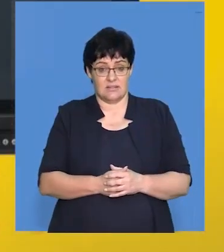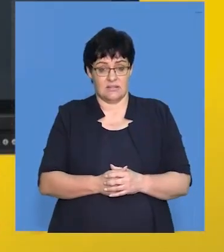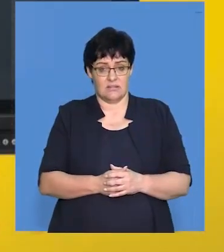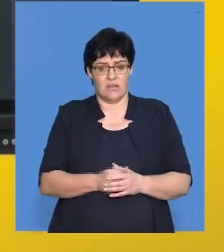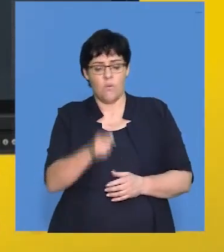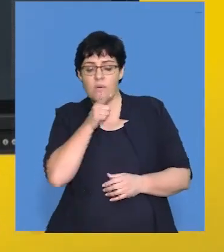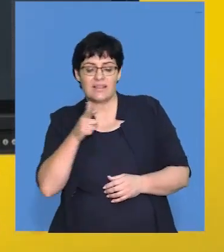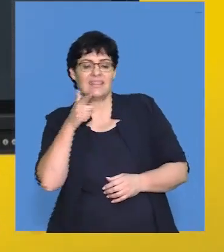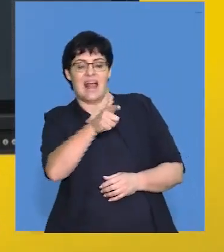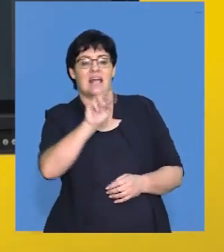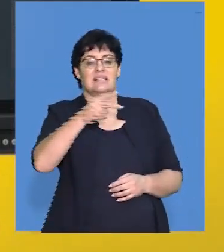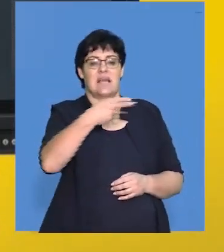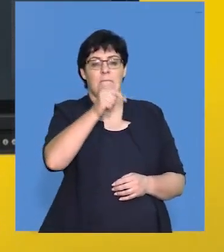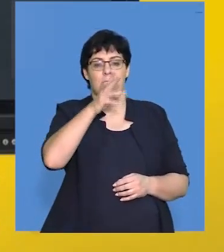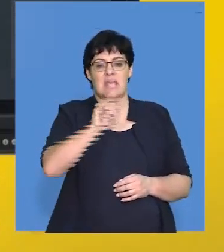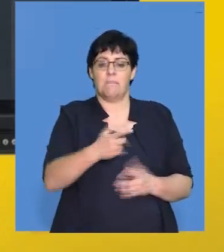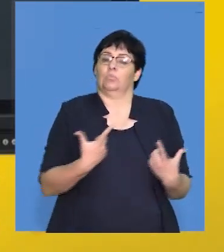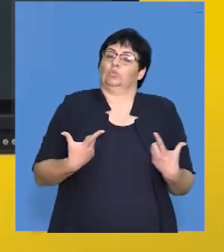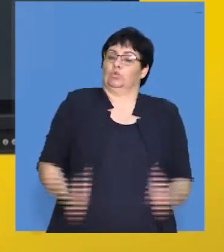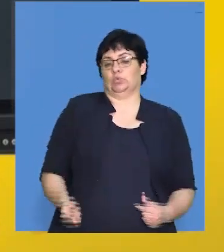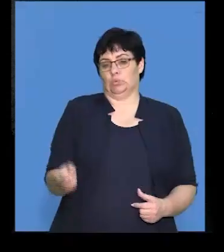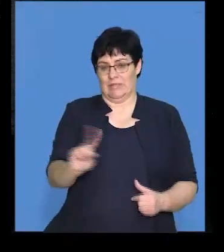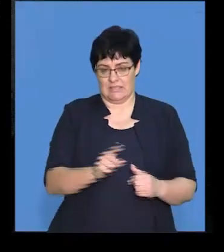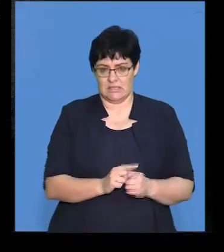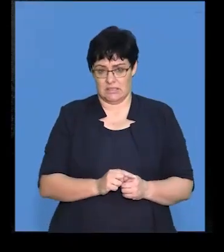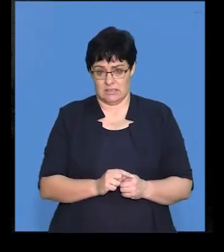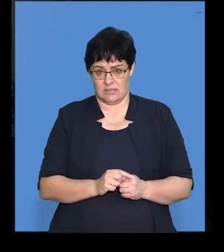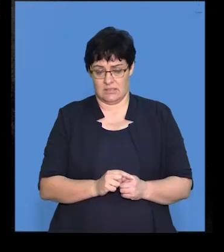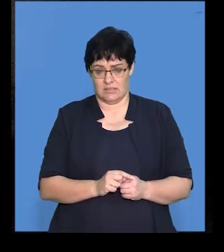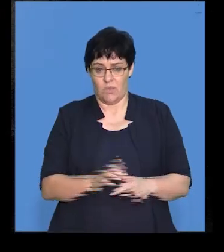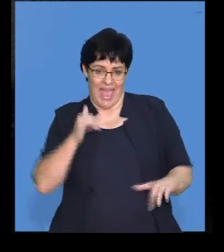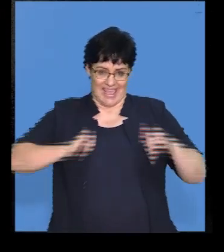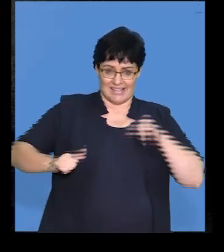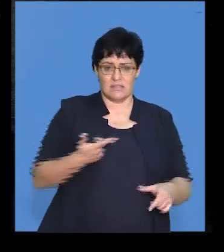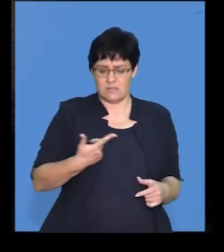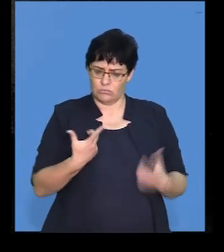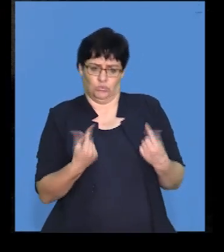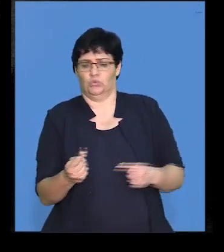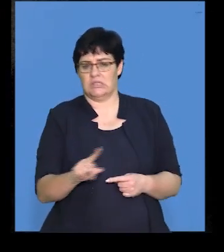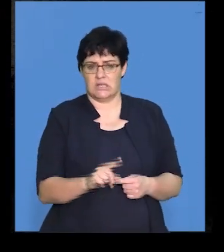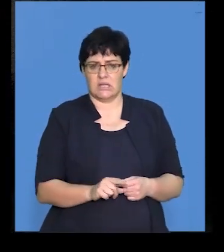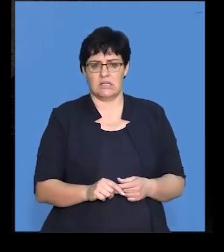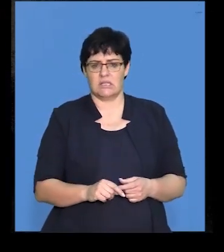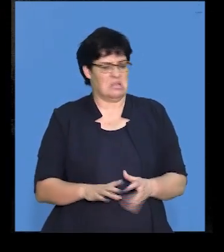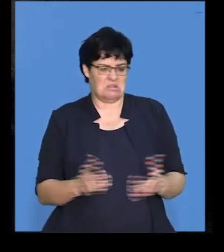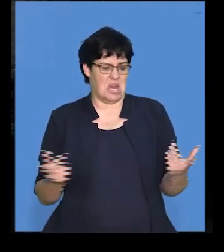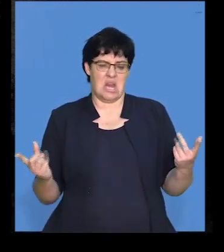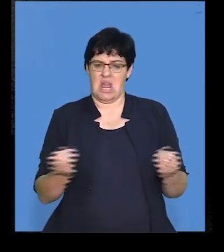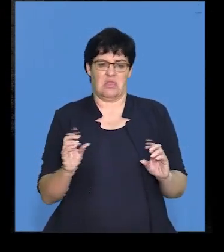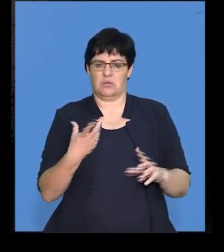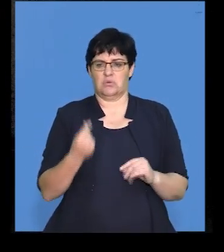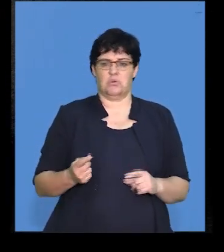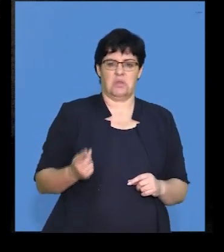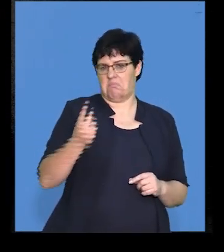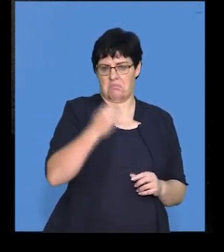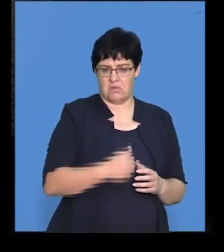what would you tell Tammy to do? What would you ask him to do while he's saying it's got nothing